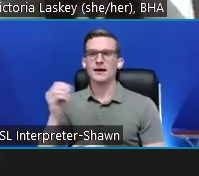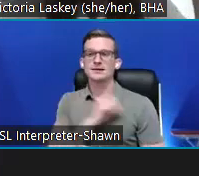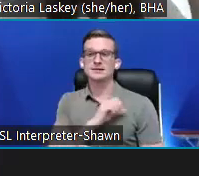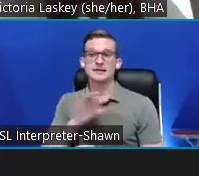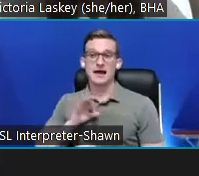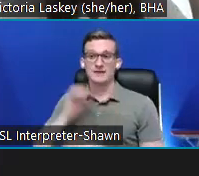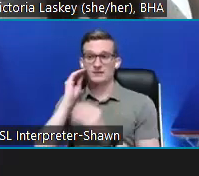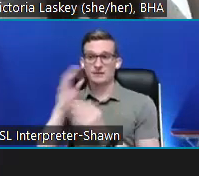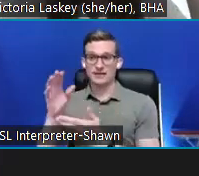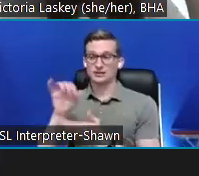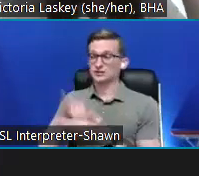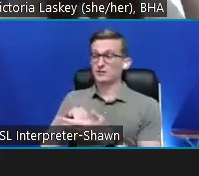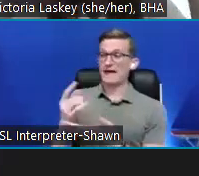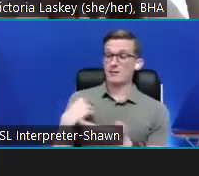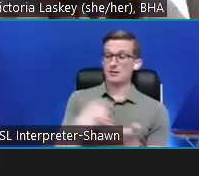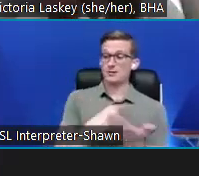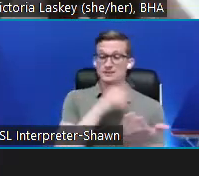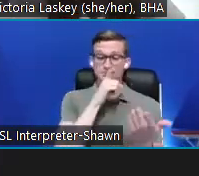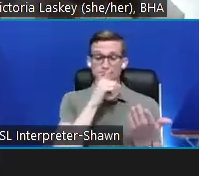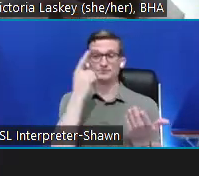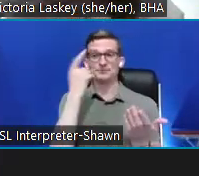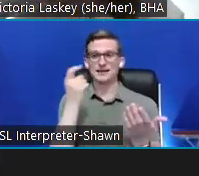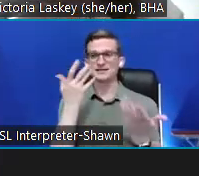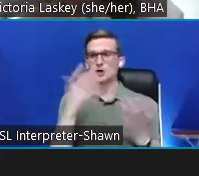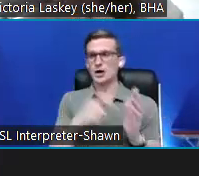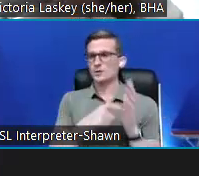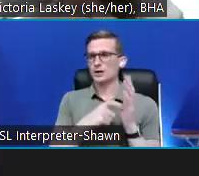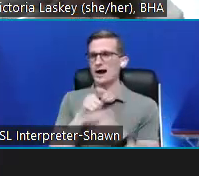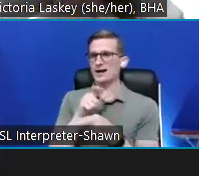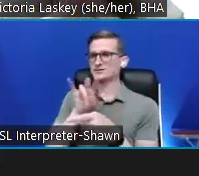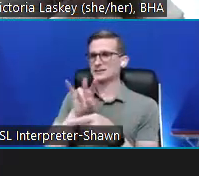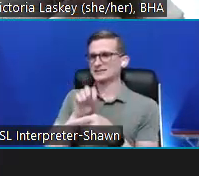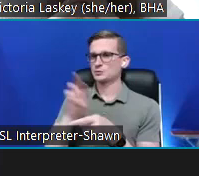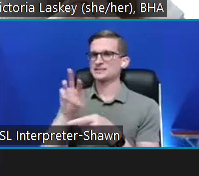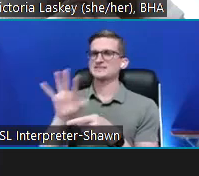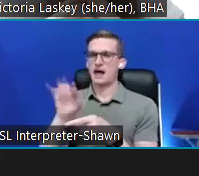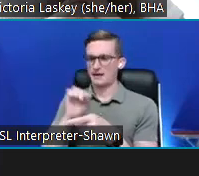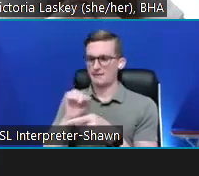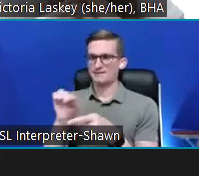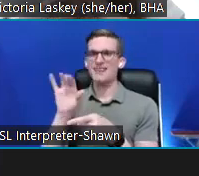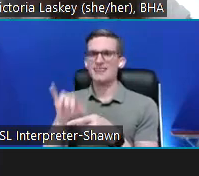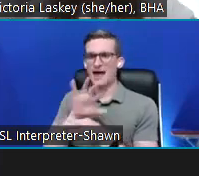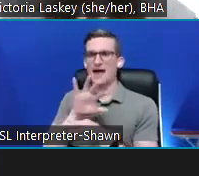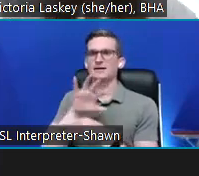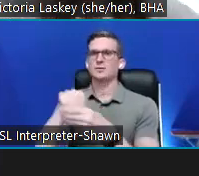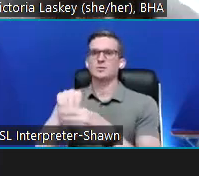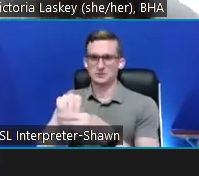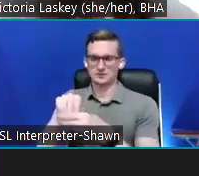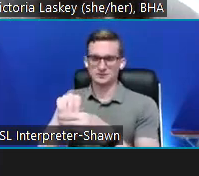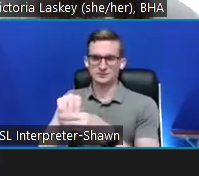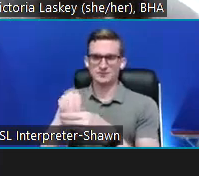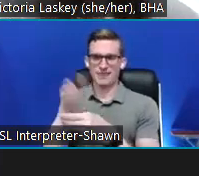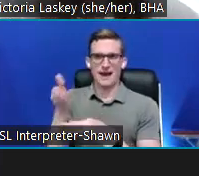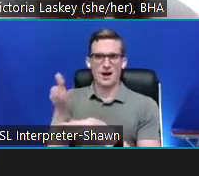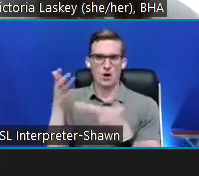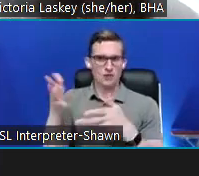not include there because it requires the designation and it speaks to it there. So that's where you can find some more